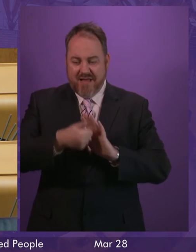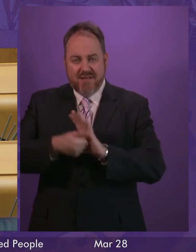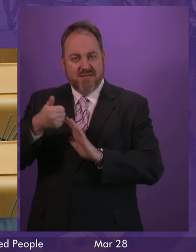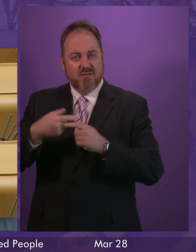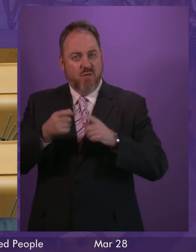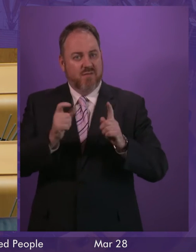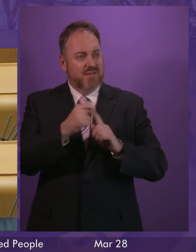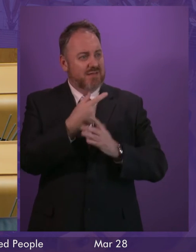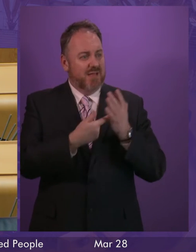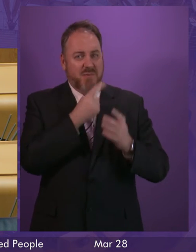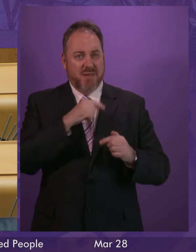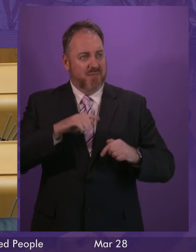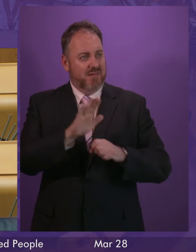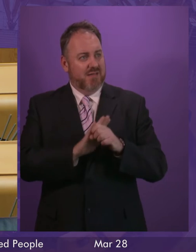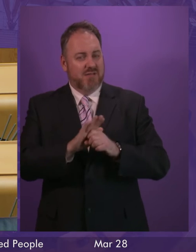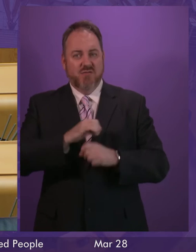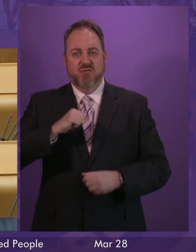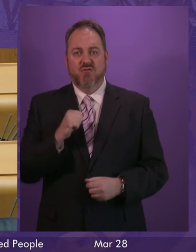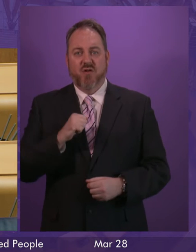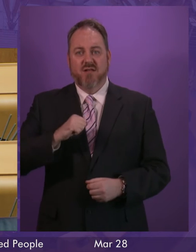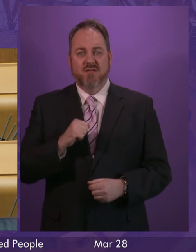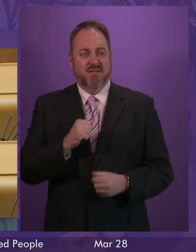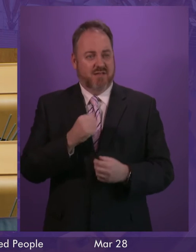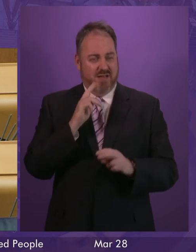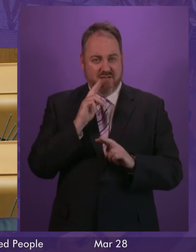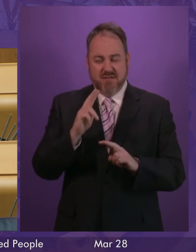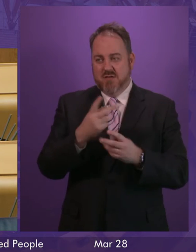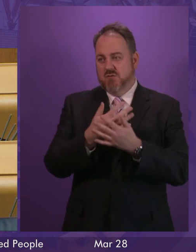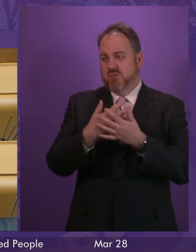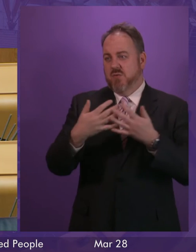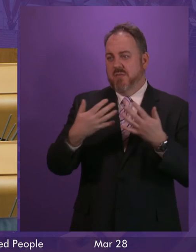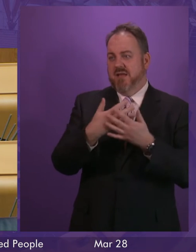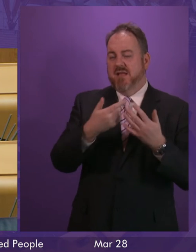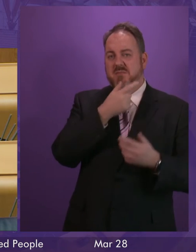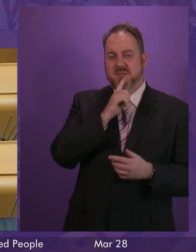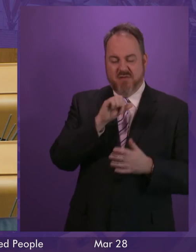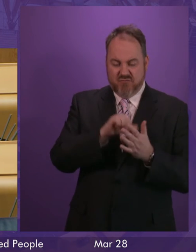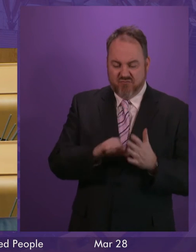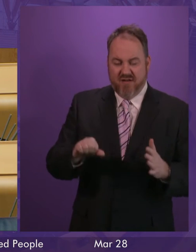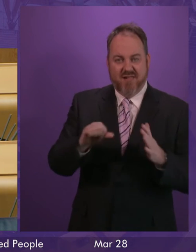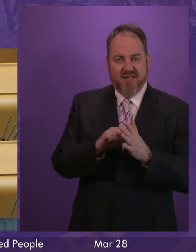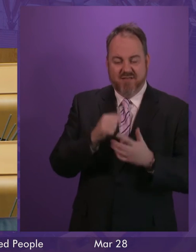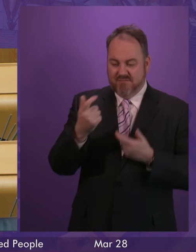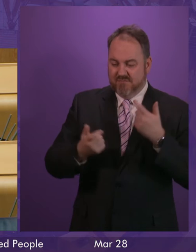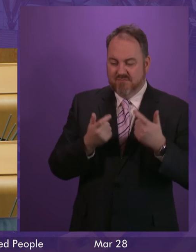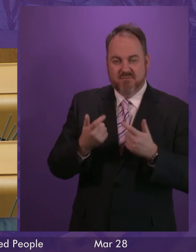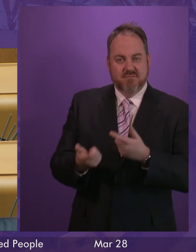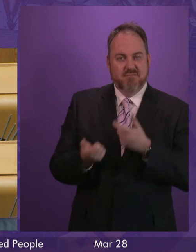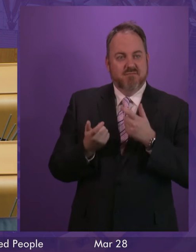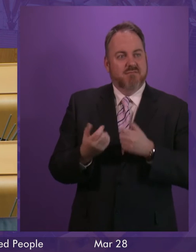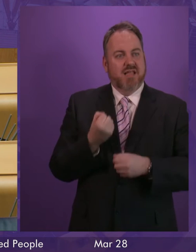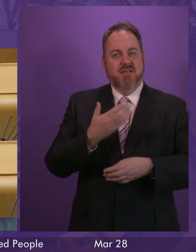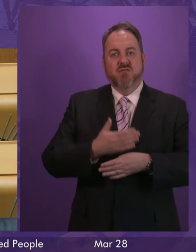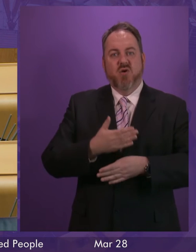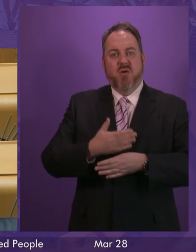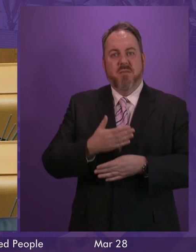much in my own constituency where we struggle often to retain people in the area of working